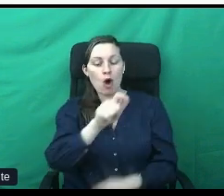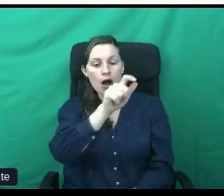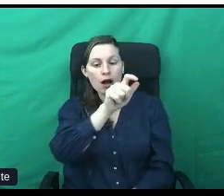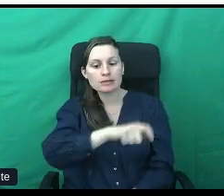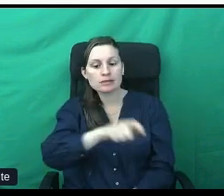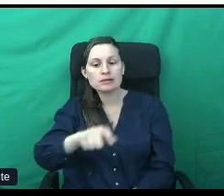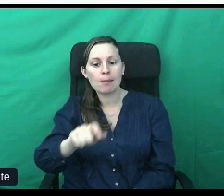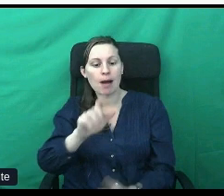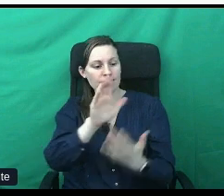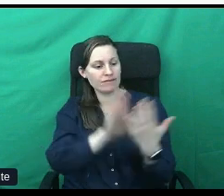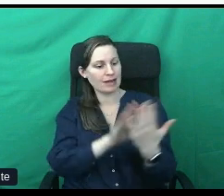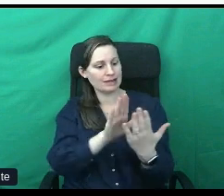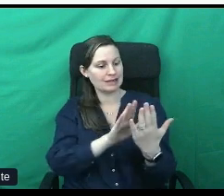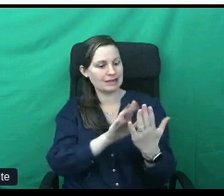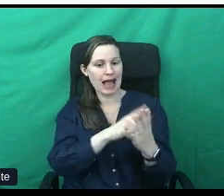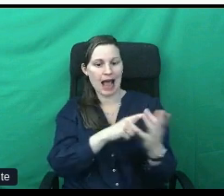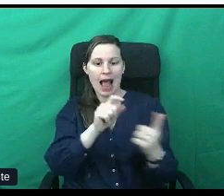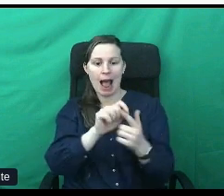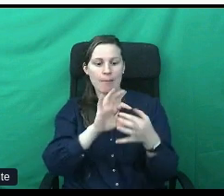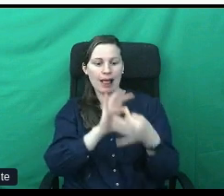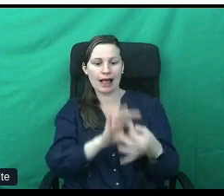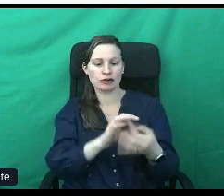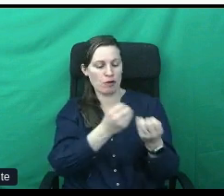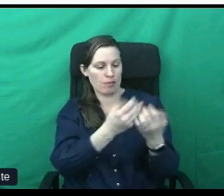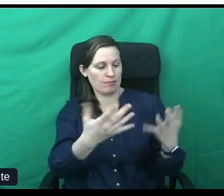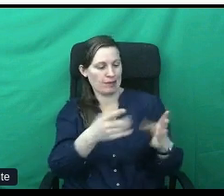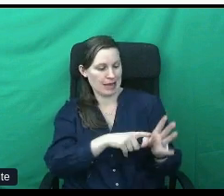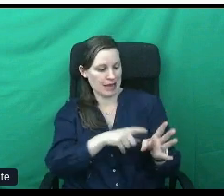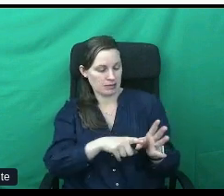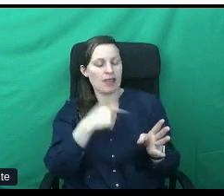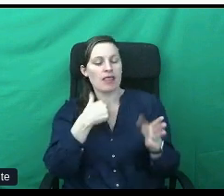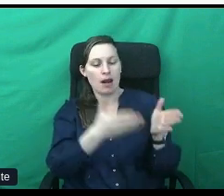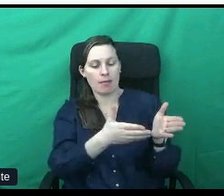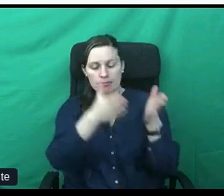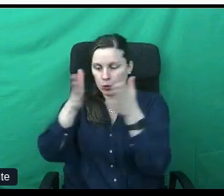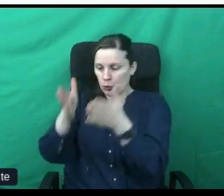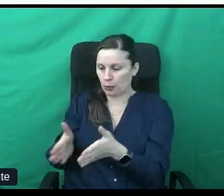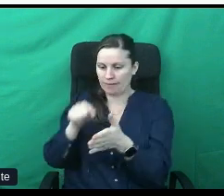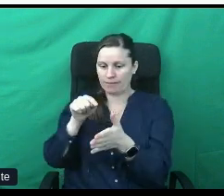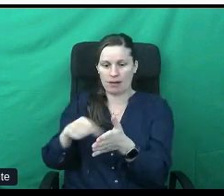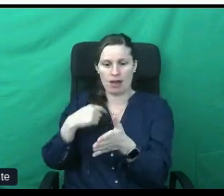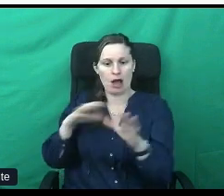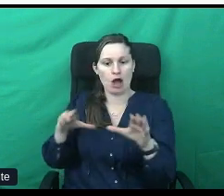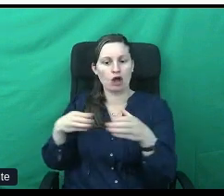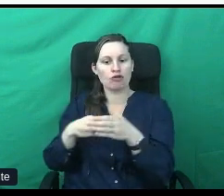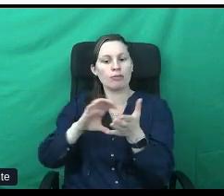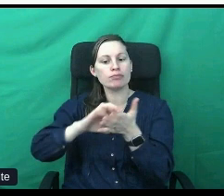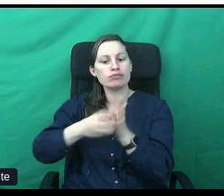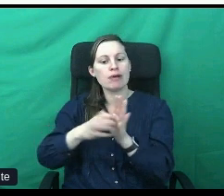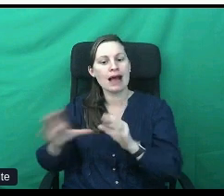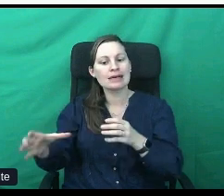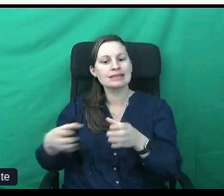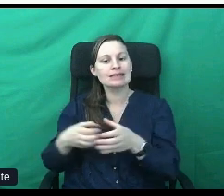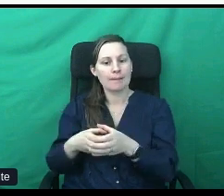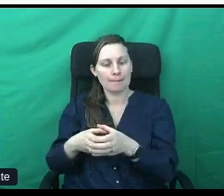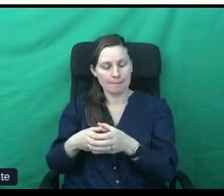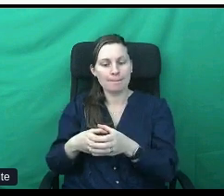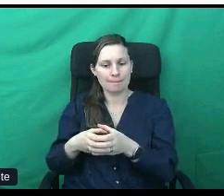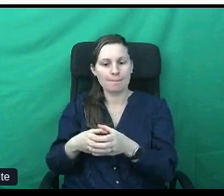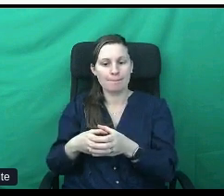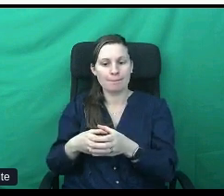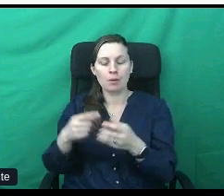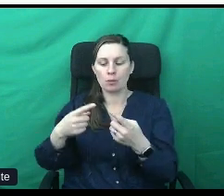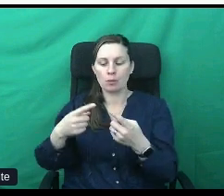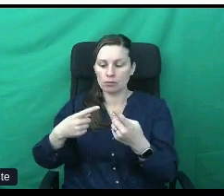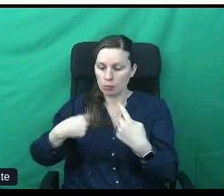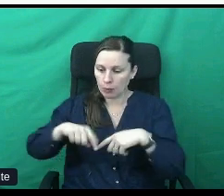years, which after a couple of years, I moved over into our group brand team, which is where we now